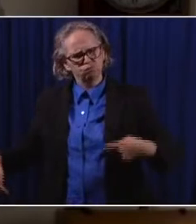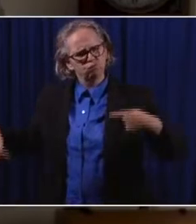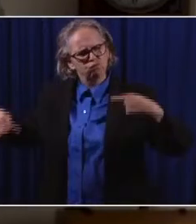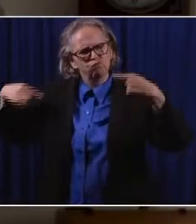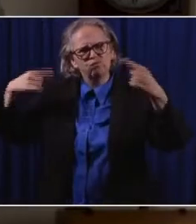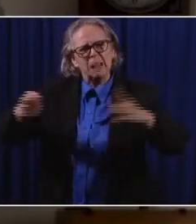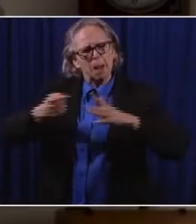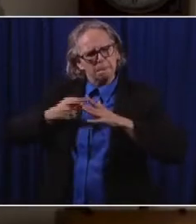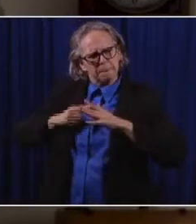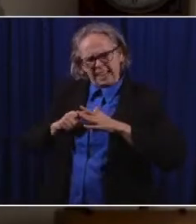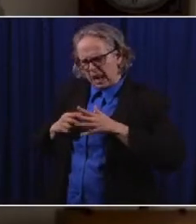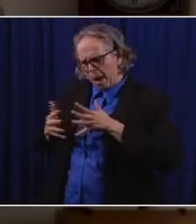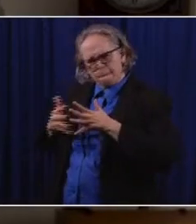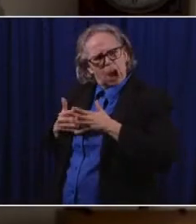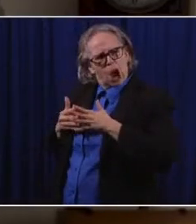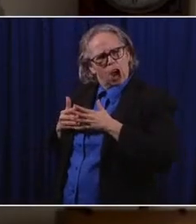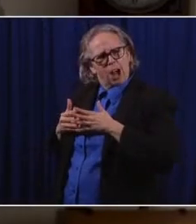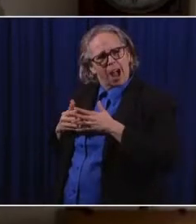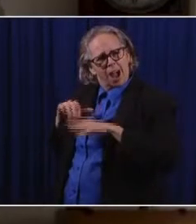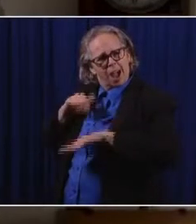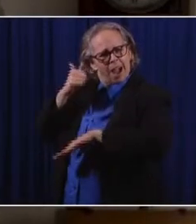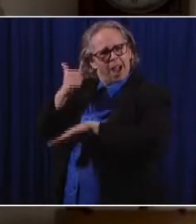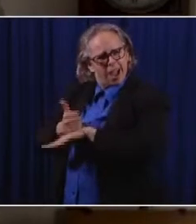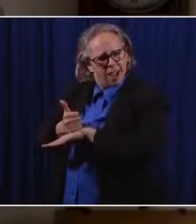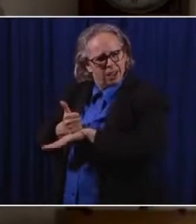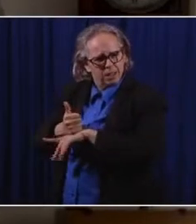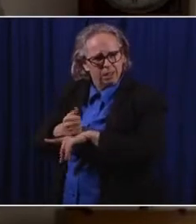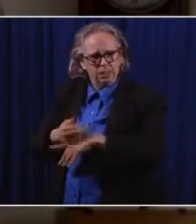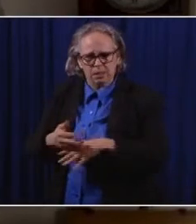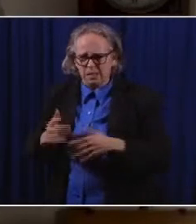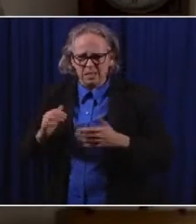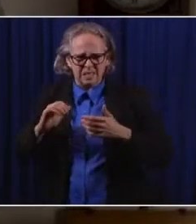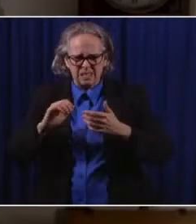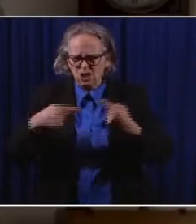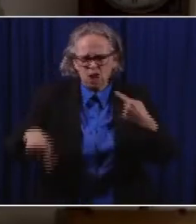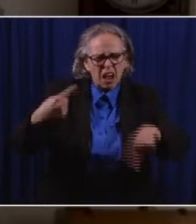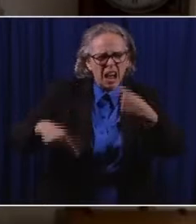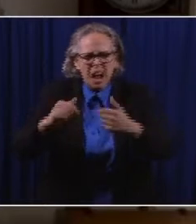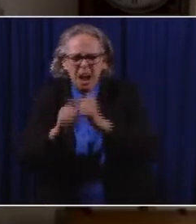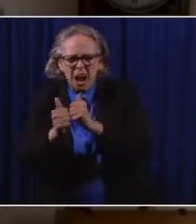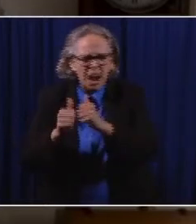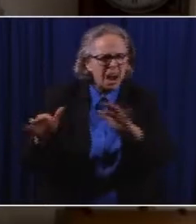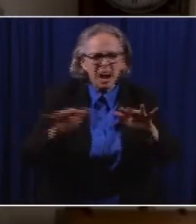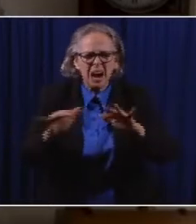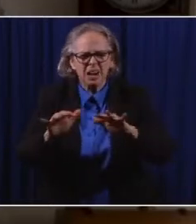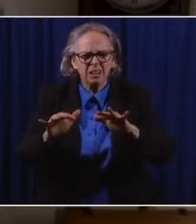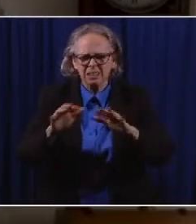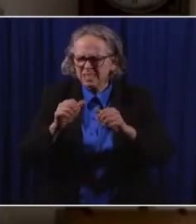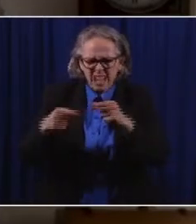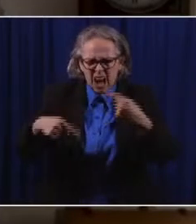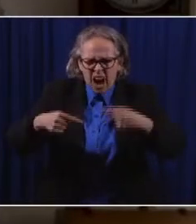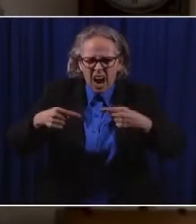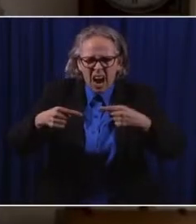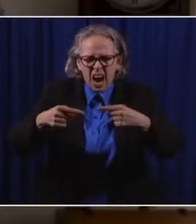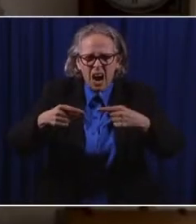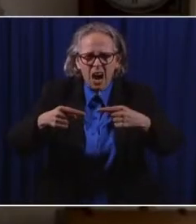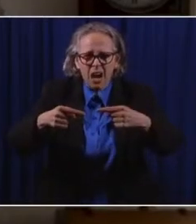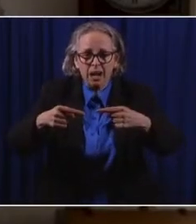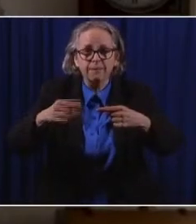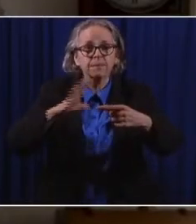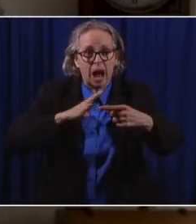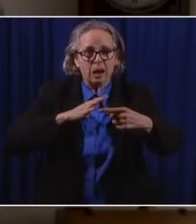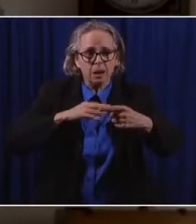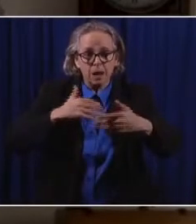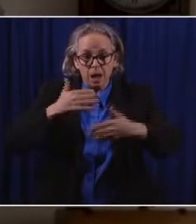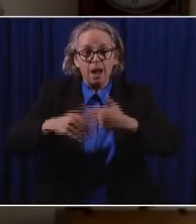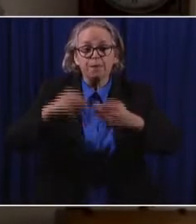however hotly contested these races have been, however riled up people get, however partisan it gets, however